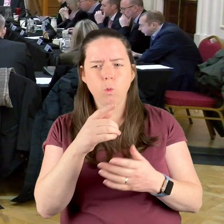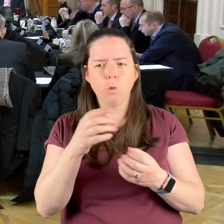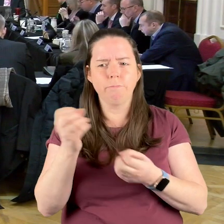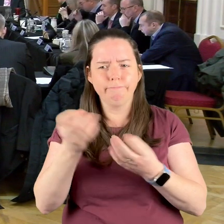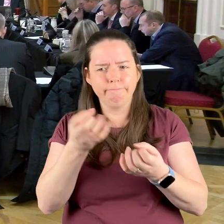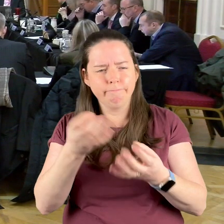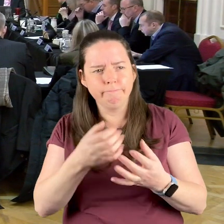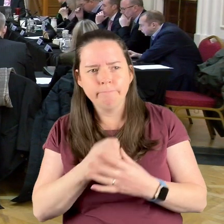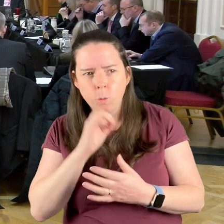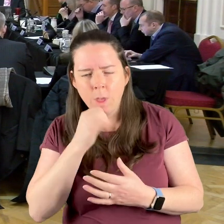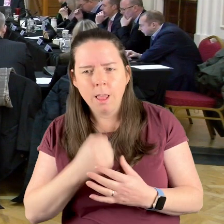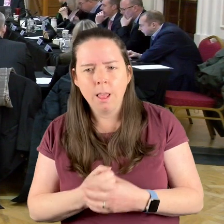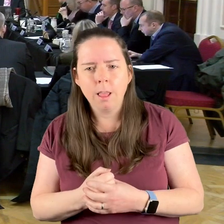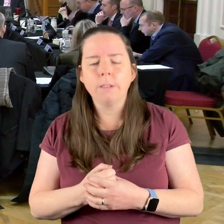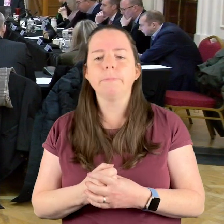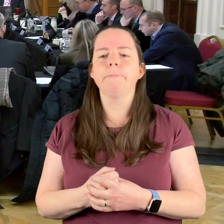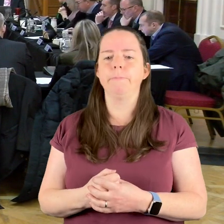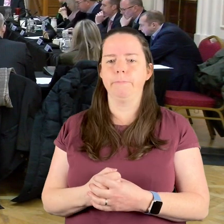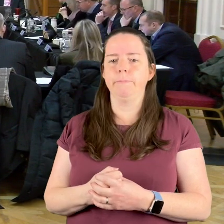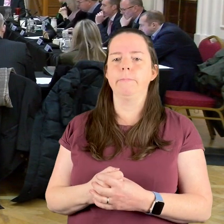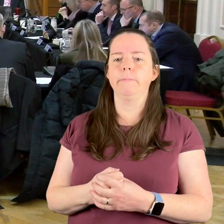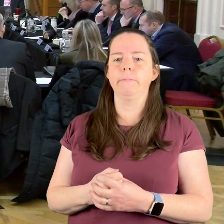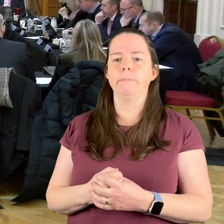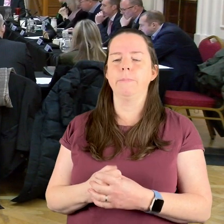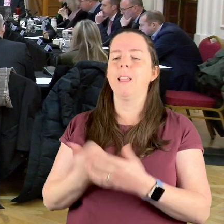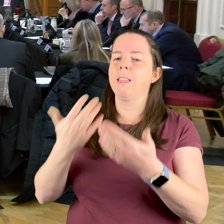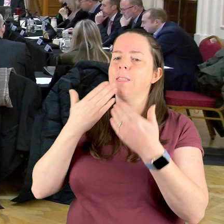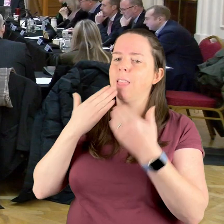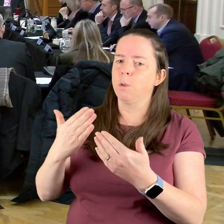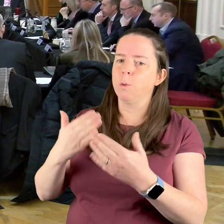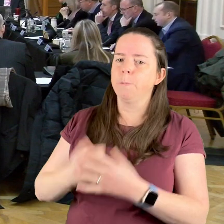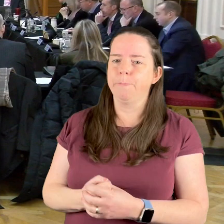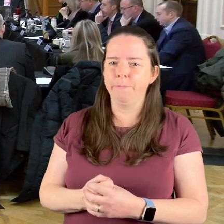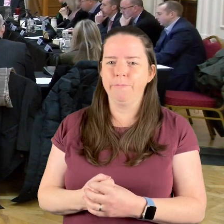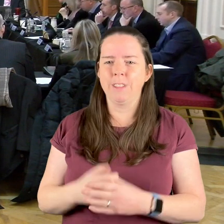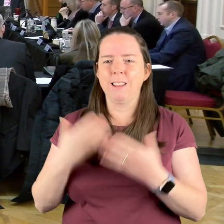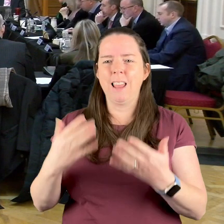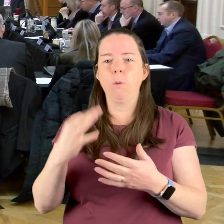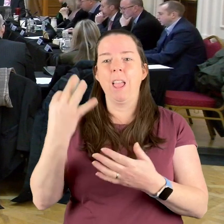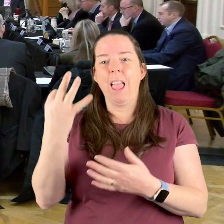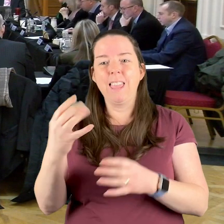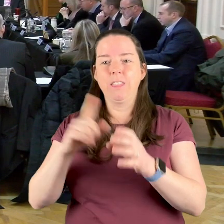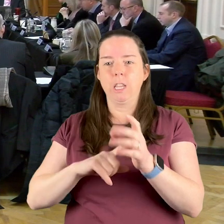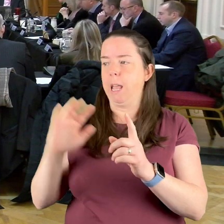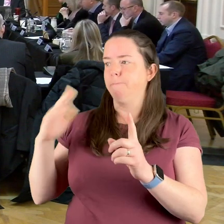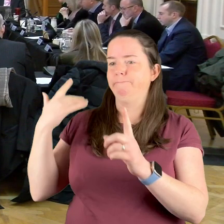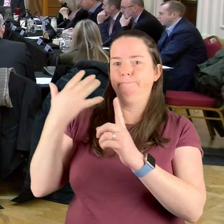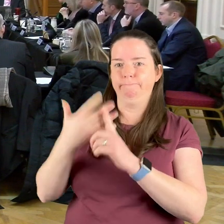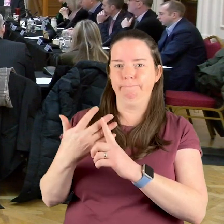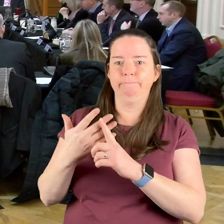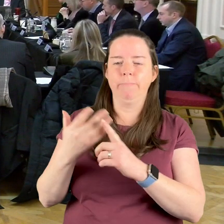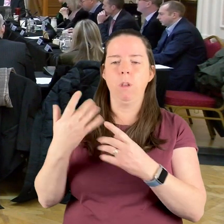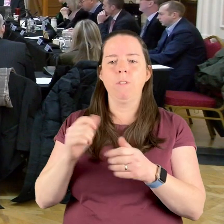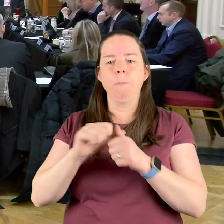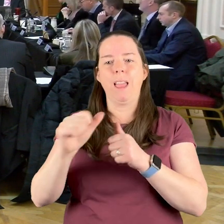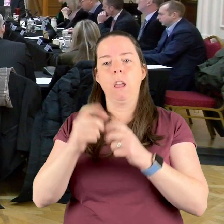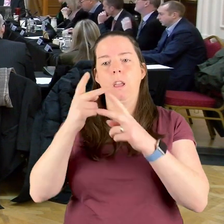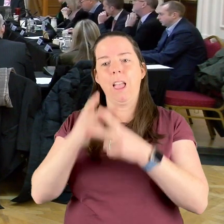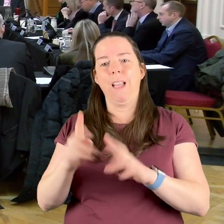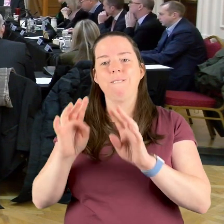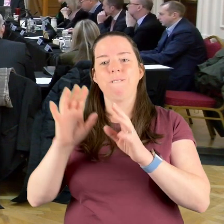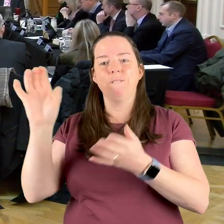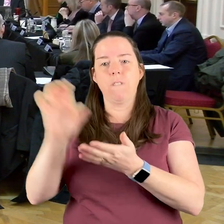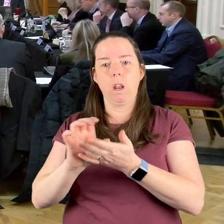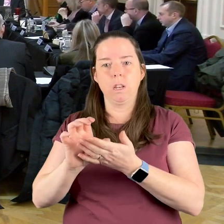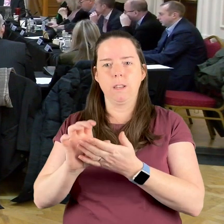believe you will speak to this item. Yes, thank you very much, Chair. We're now into the 8th year of the